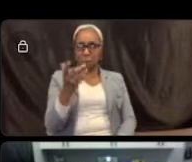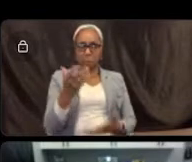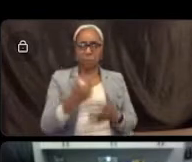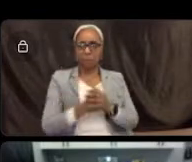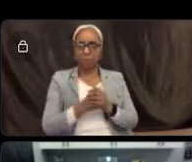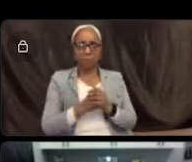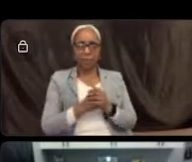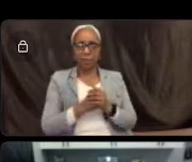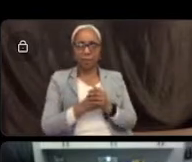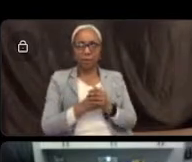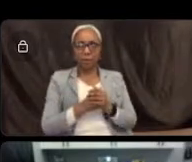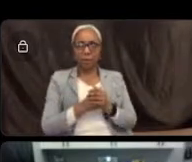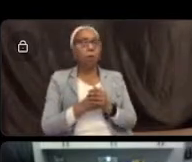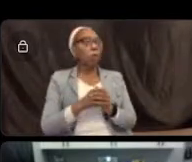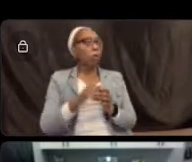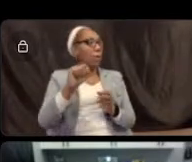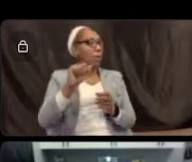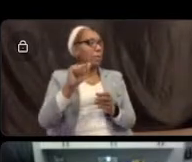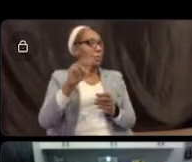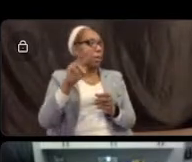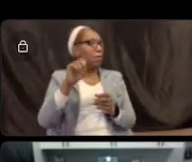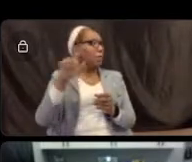It's 8. Chris Savello.